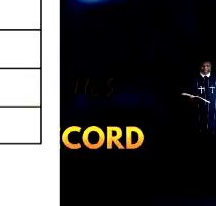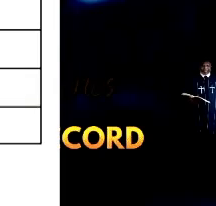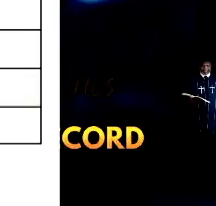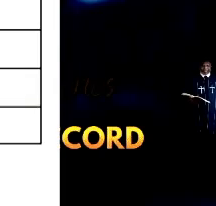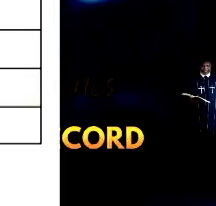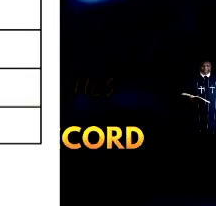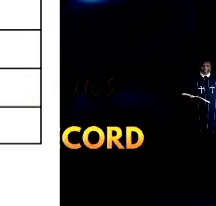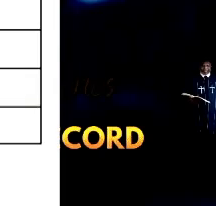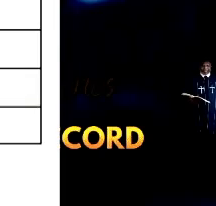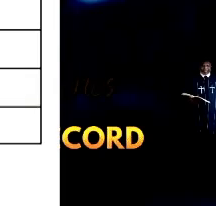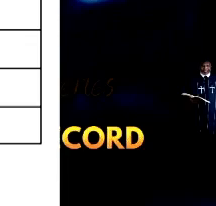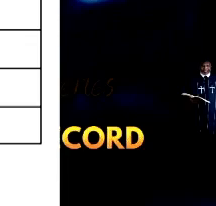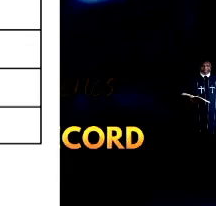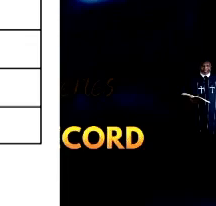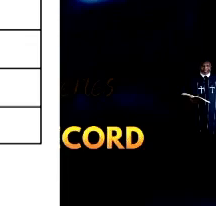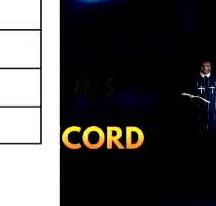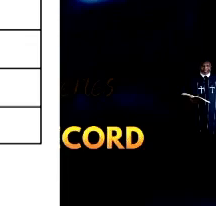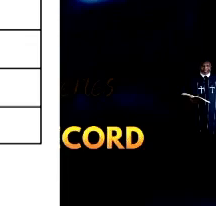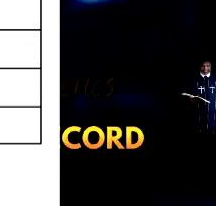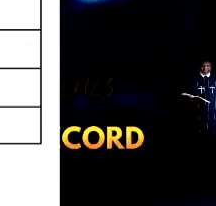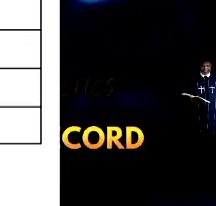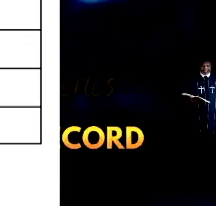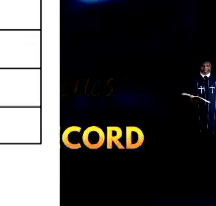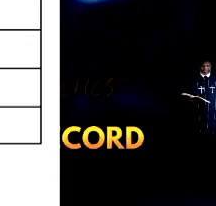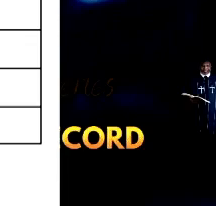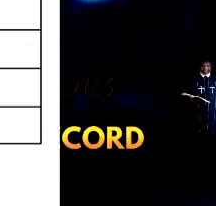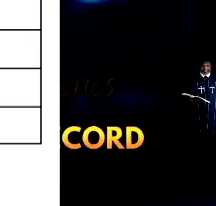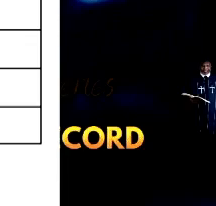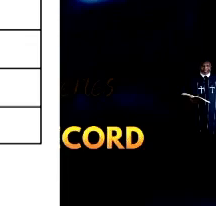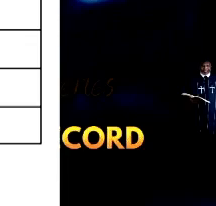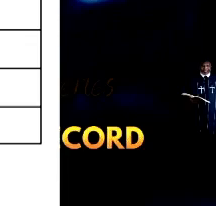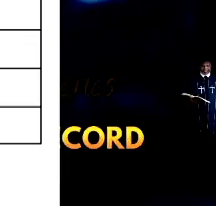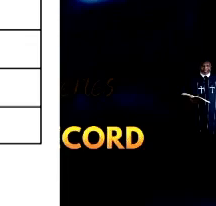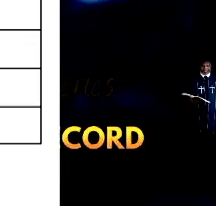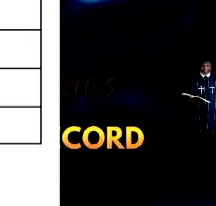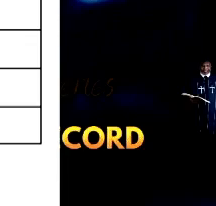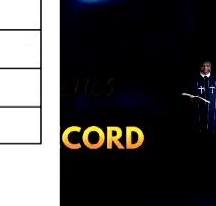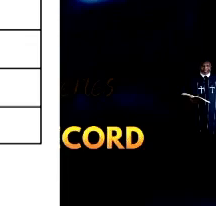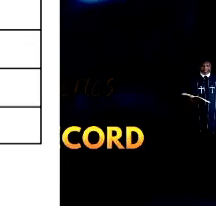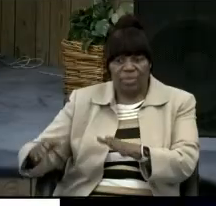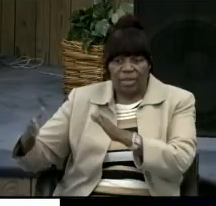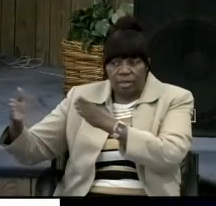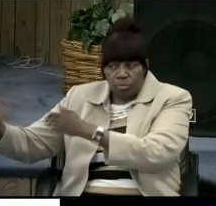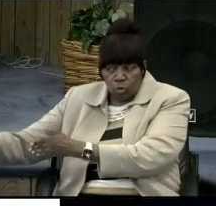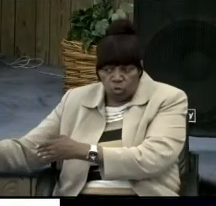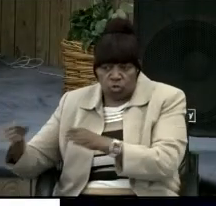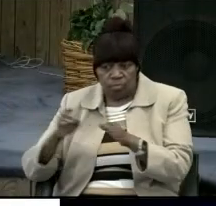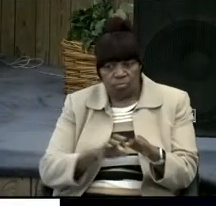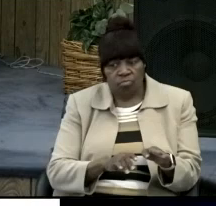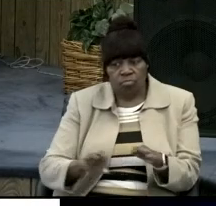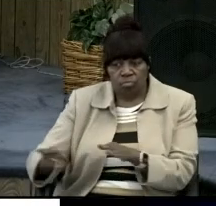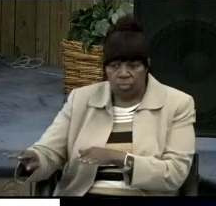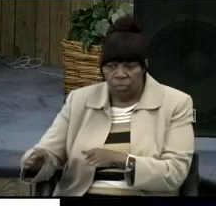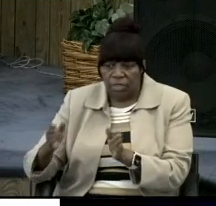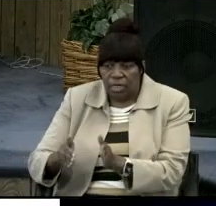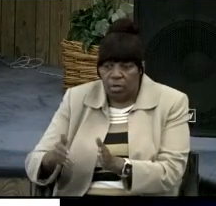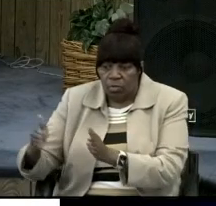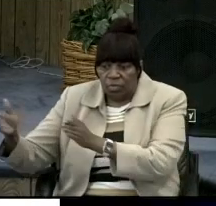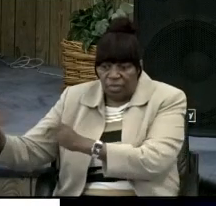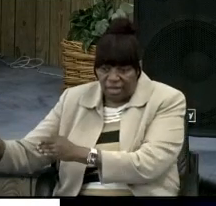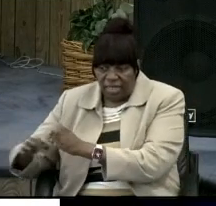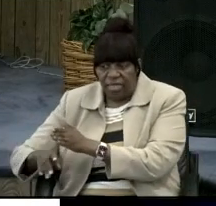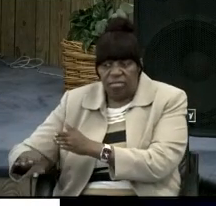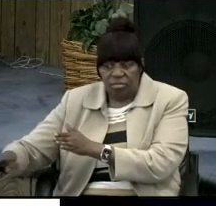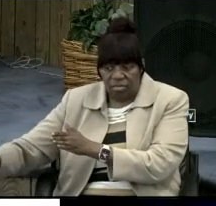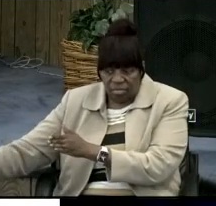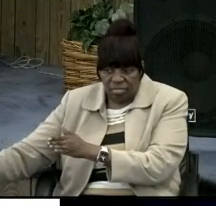this. C major makes you happy. It says gay and warlike, but gay here means happy. All